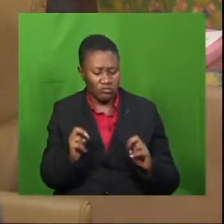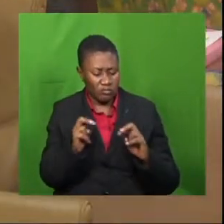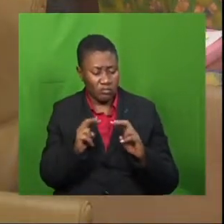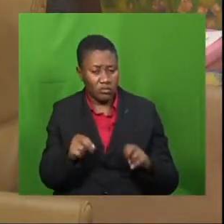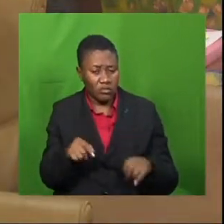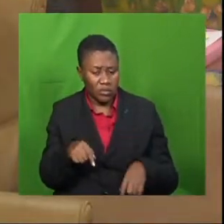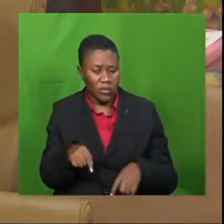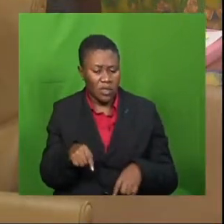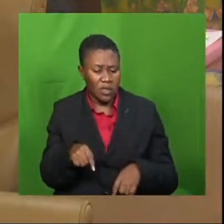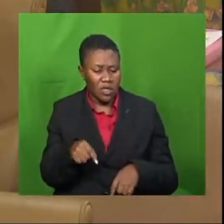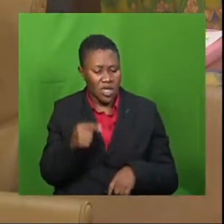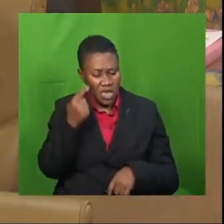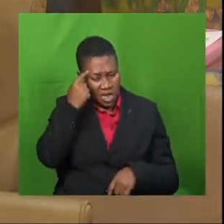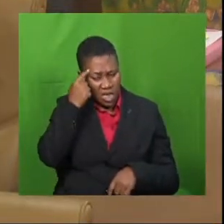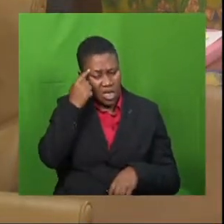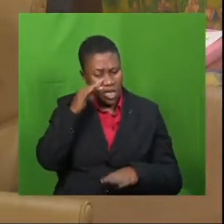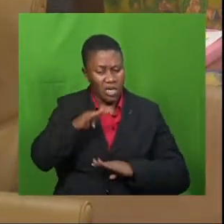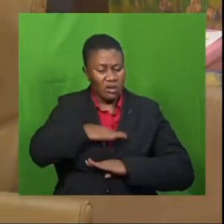convinced